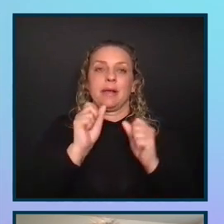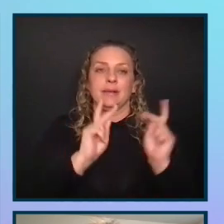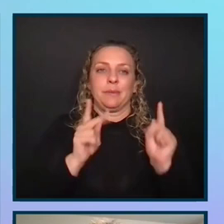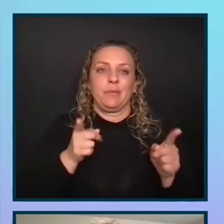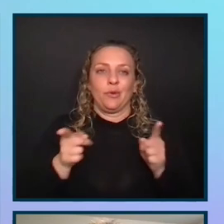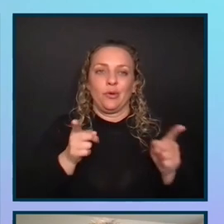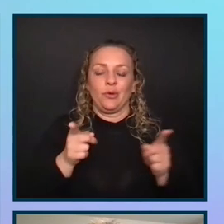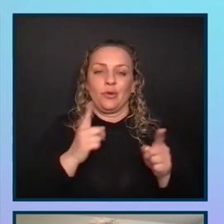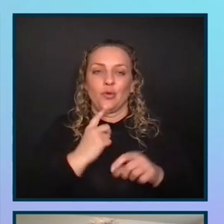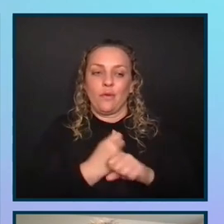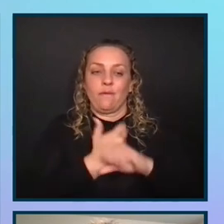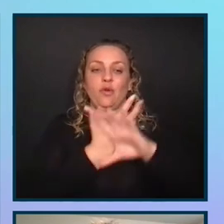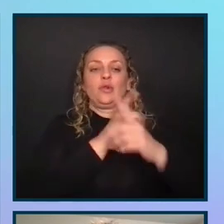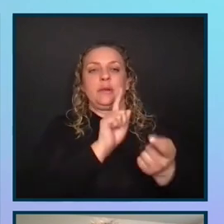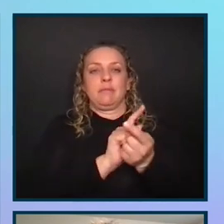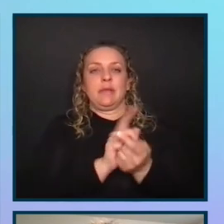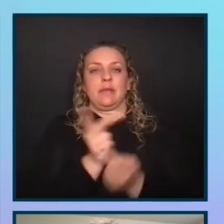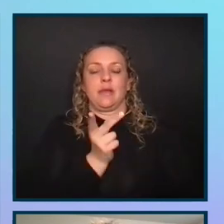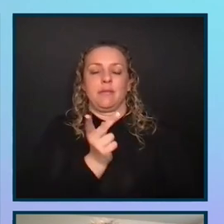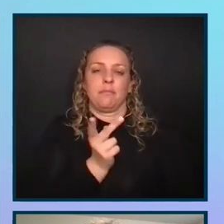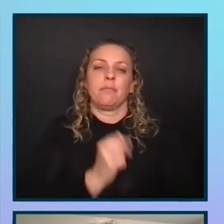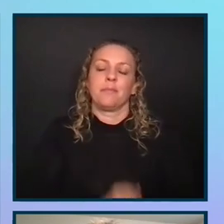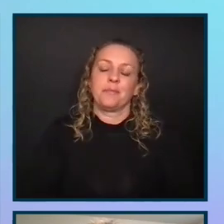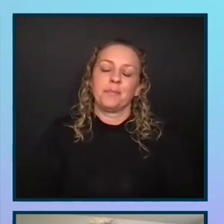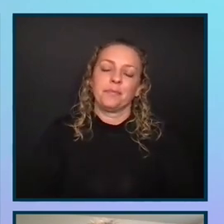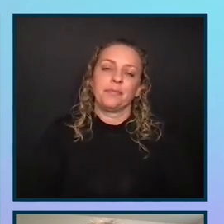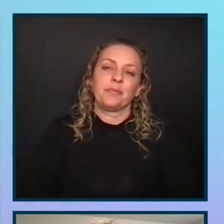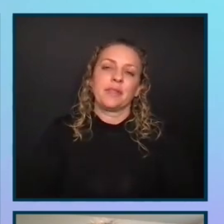to virtually meet.